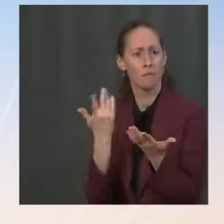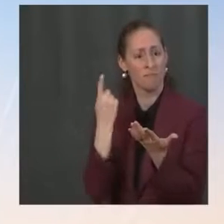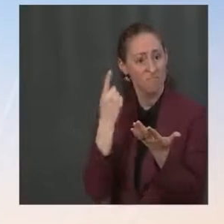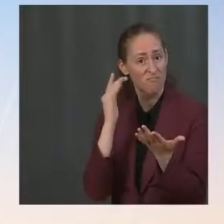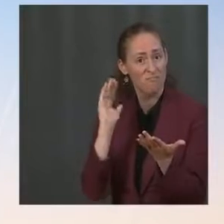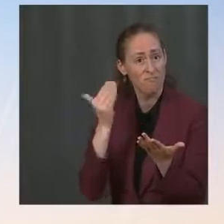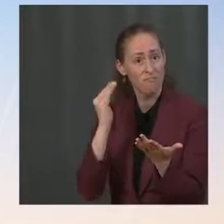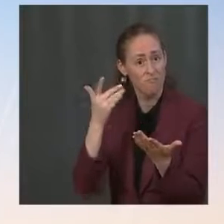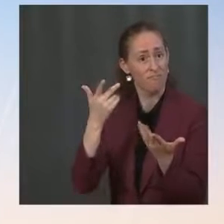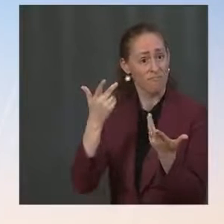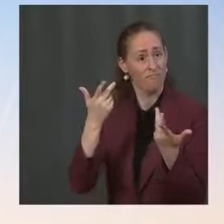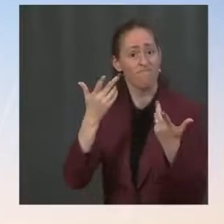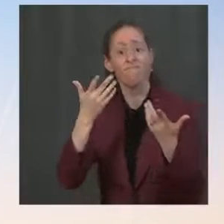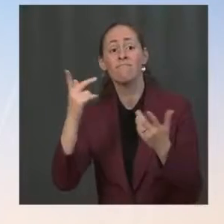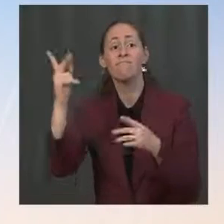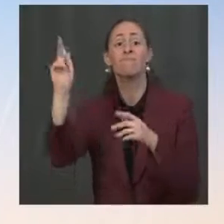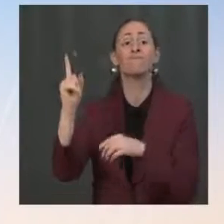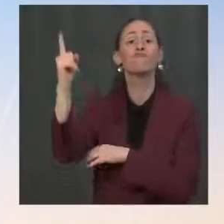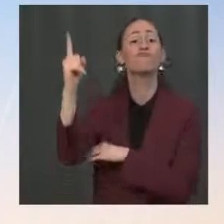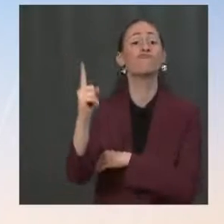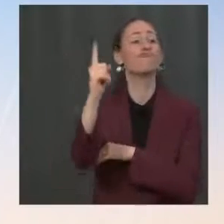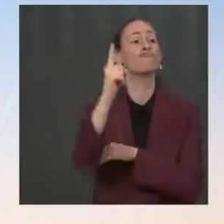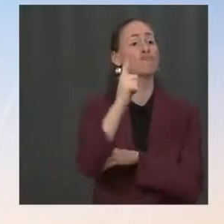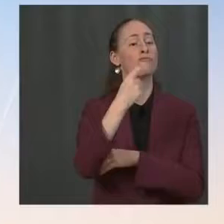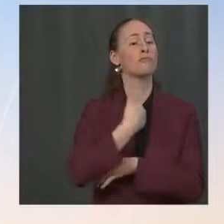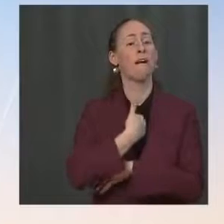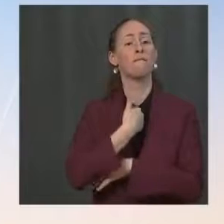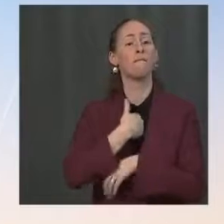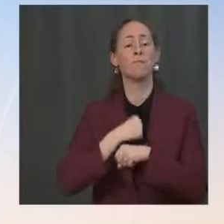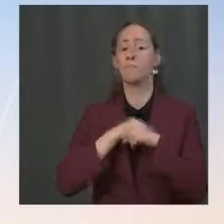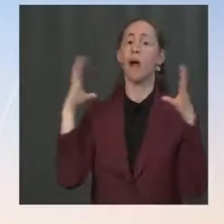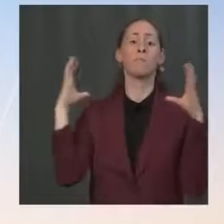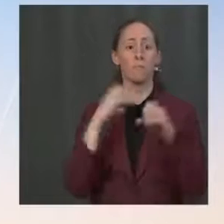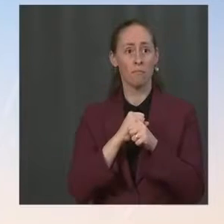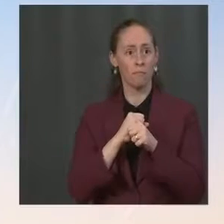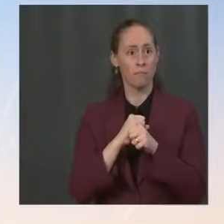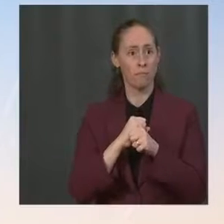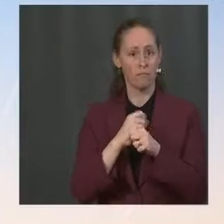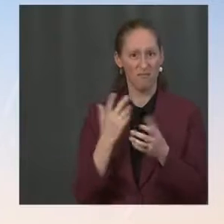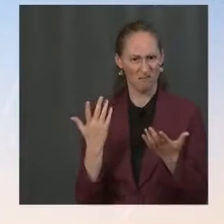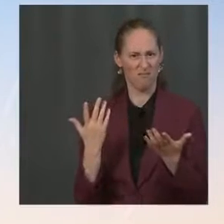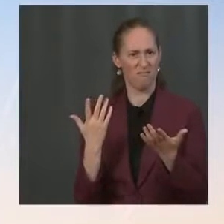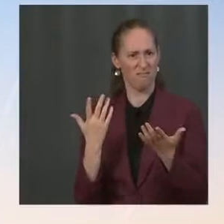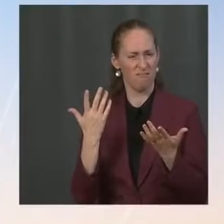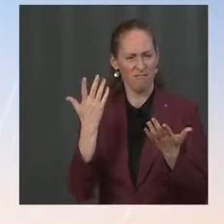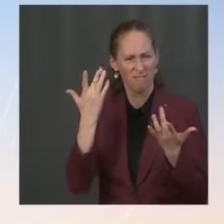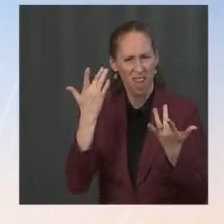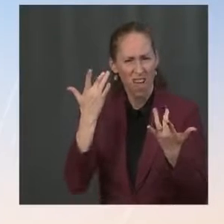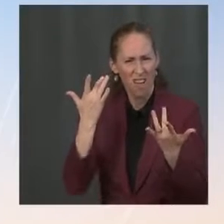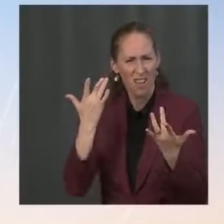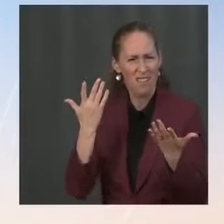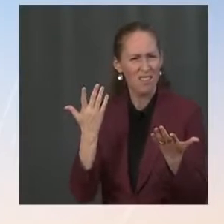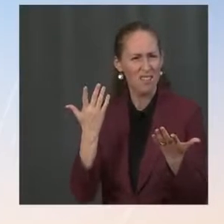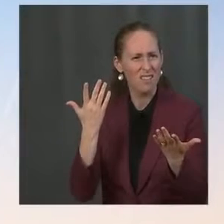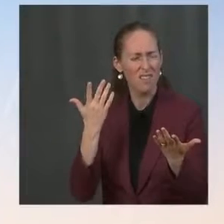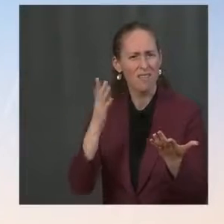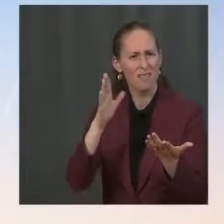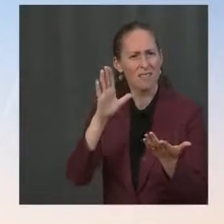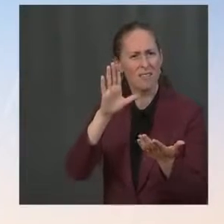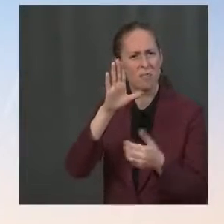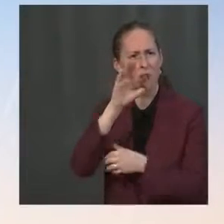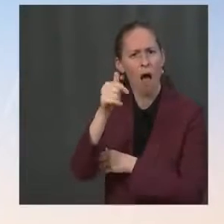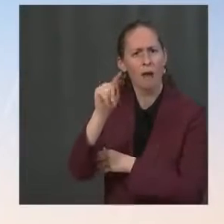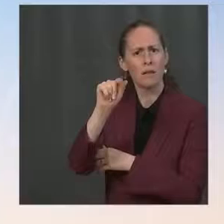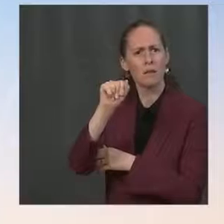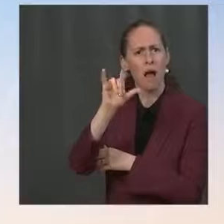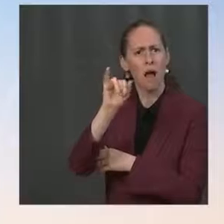have to get beyond a Taliban guard. So why isn't the Taliban in part responsible for what